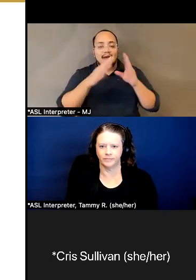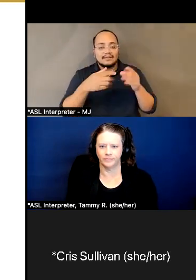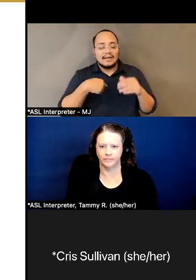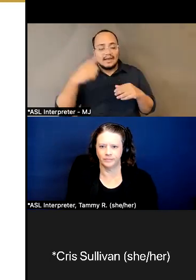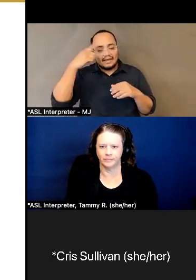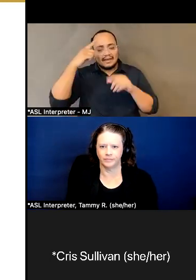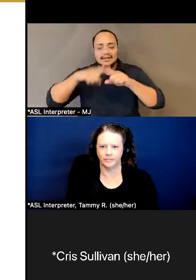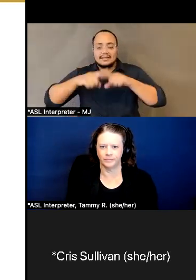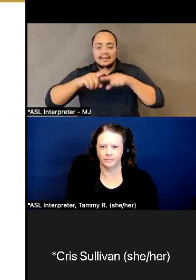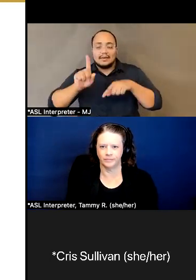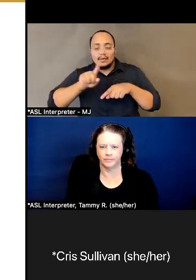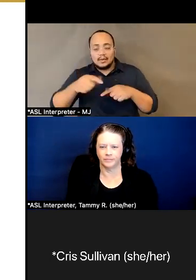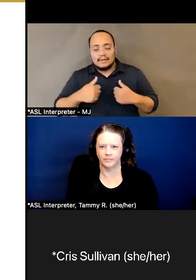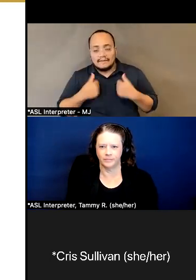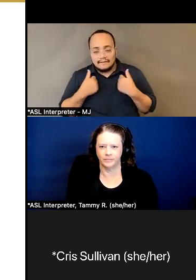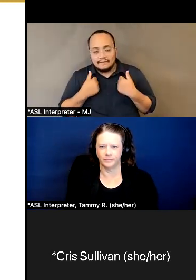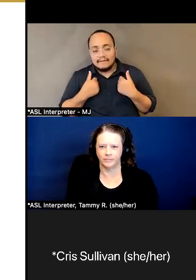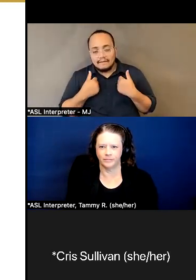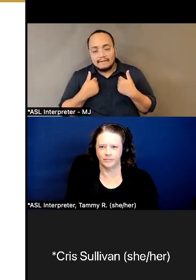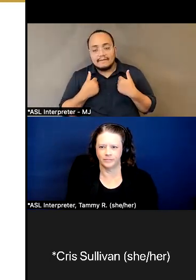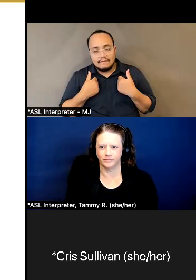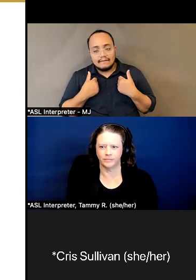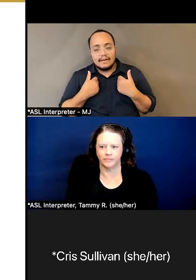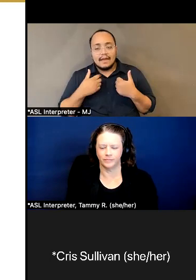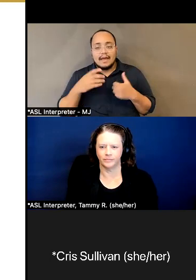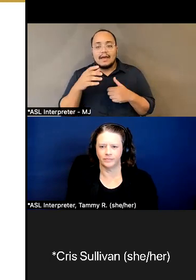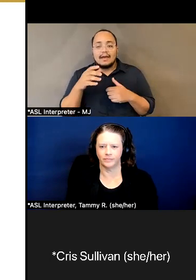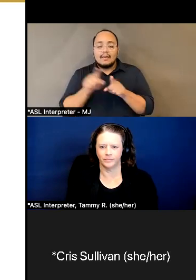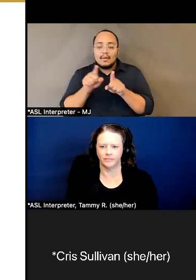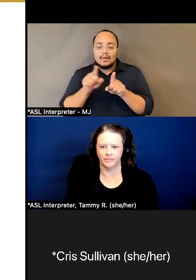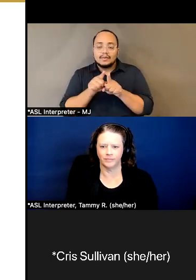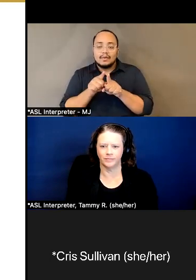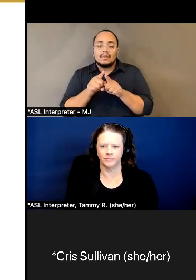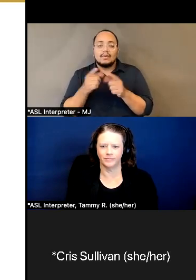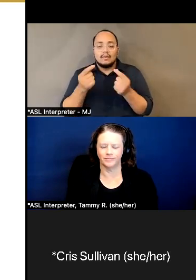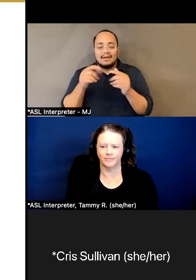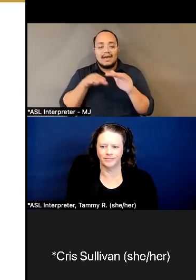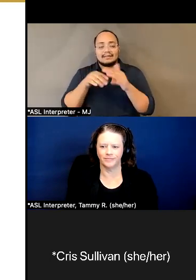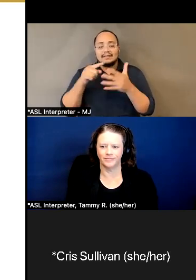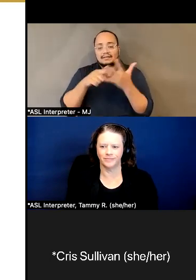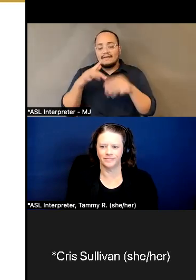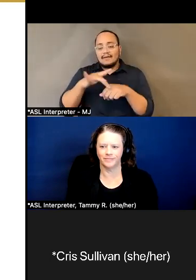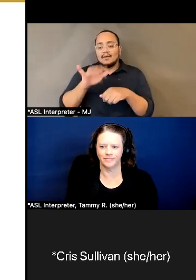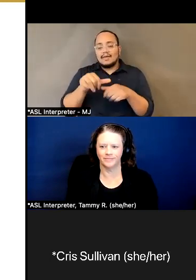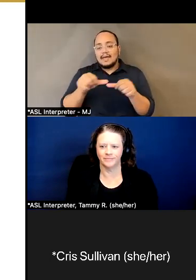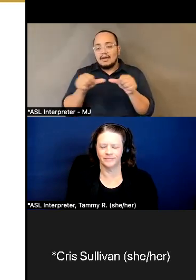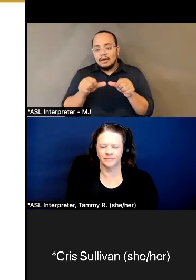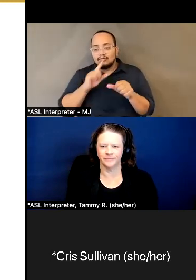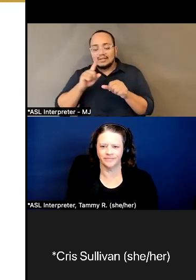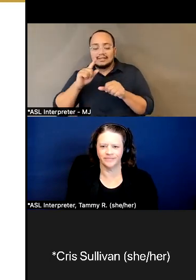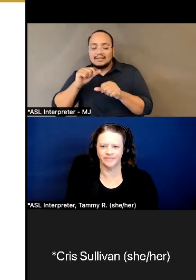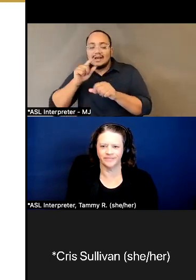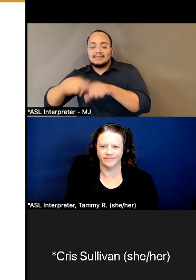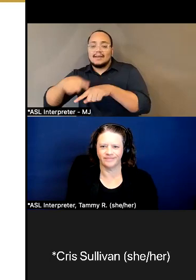to depend on where somebody is and what they've got there, what they have access to, rather than who the